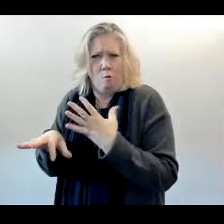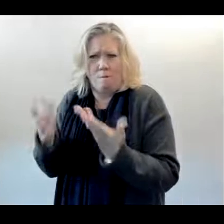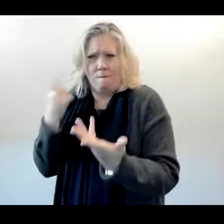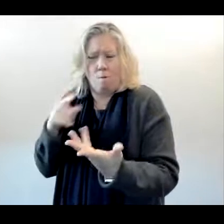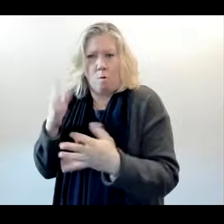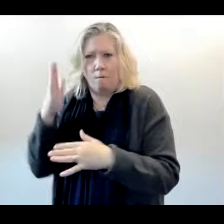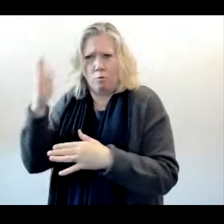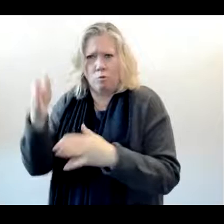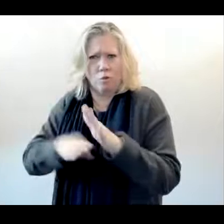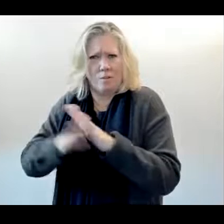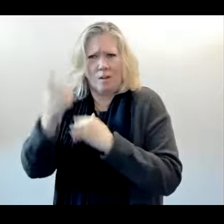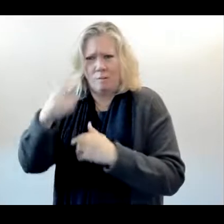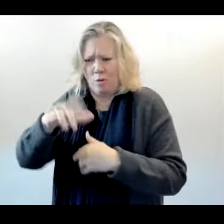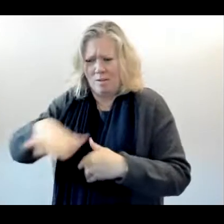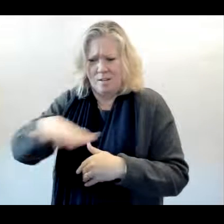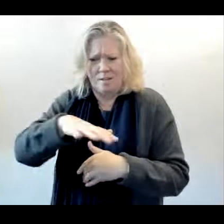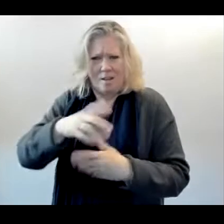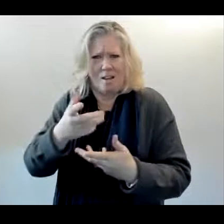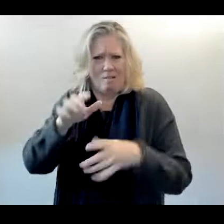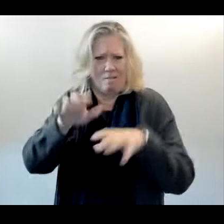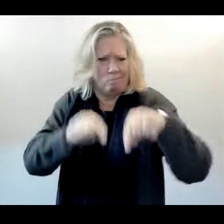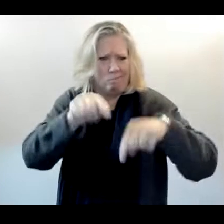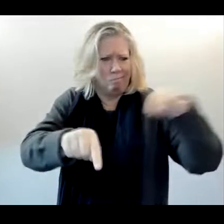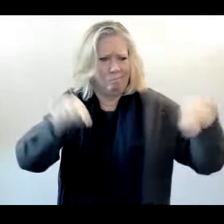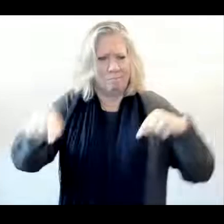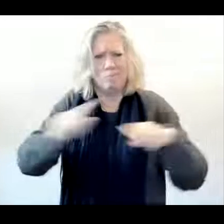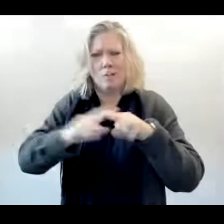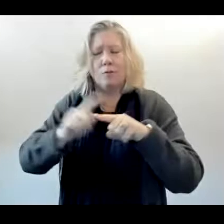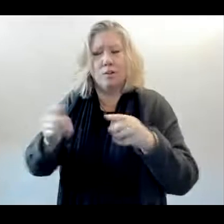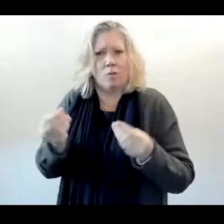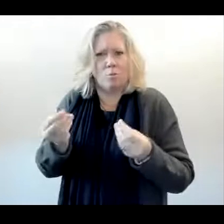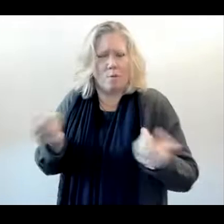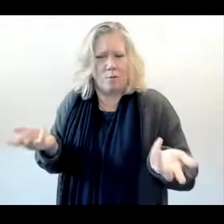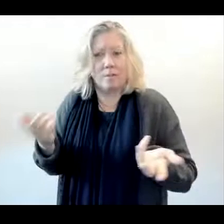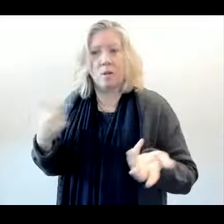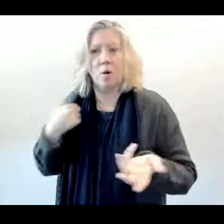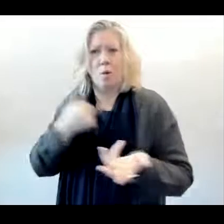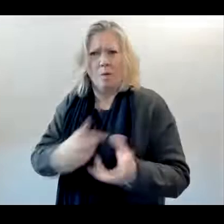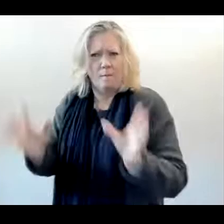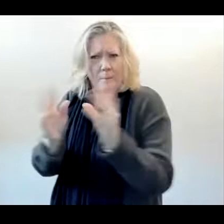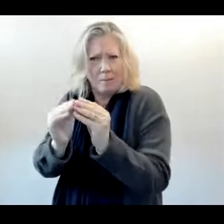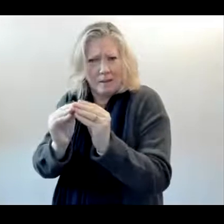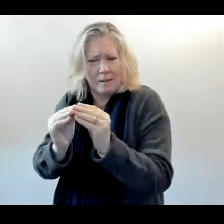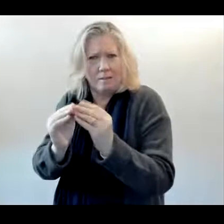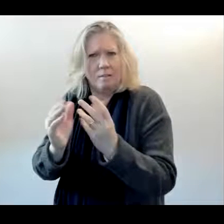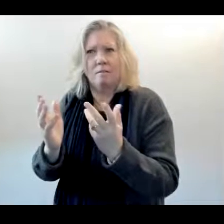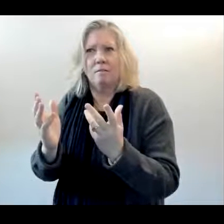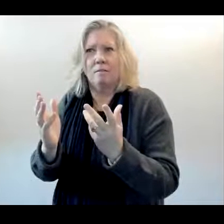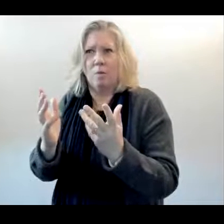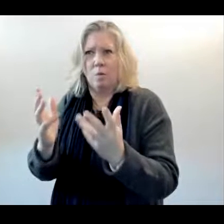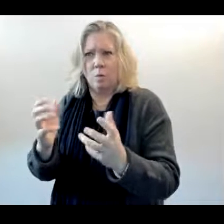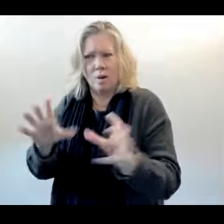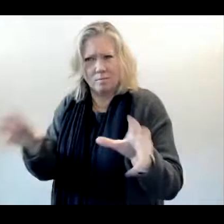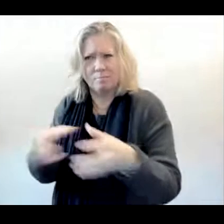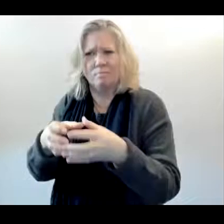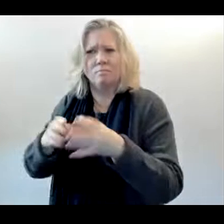development of these parcels. At an earlier meeting with Correct Development and the Housing Authority, I suggested a meeting to form a plan and